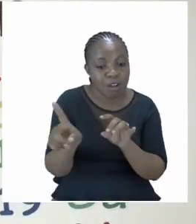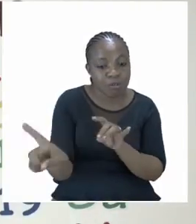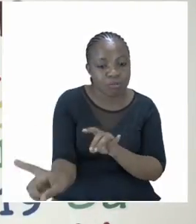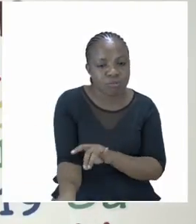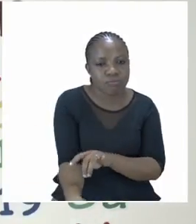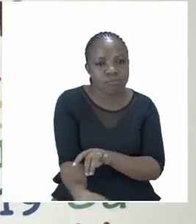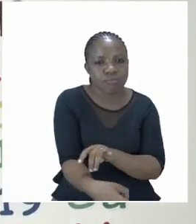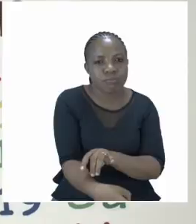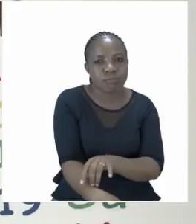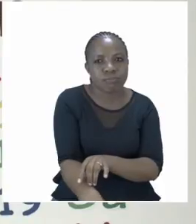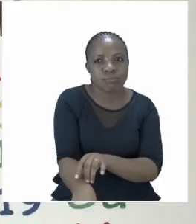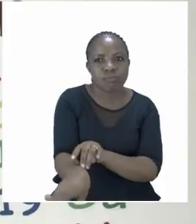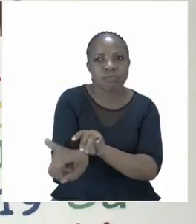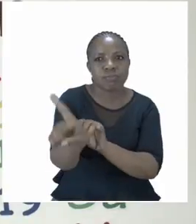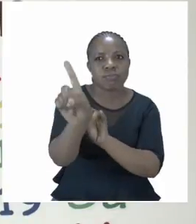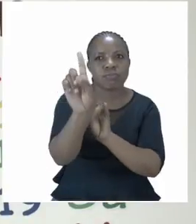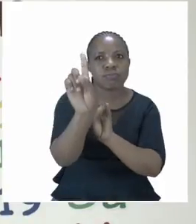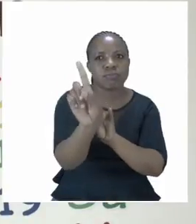Ooh.